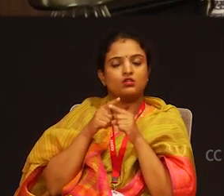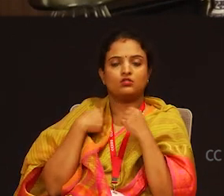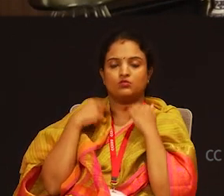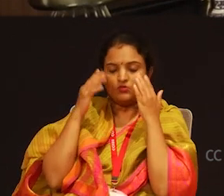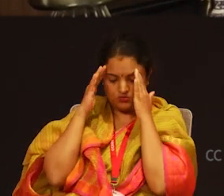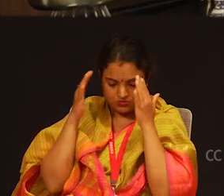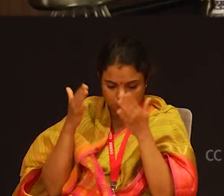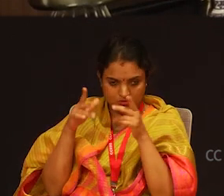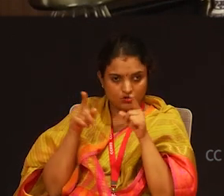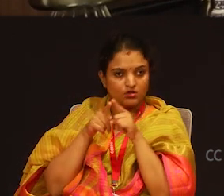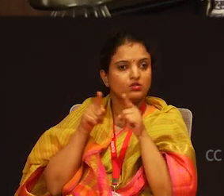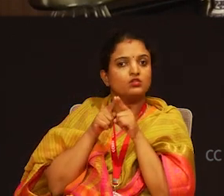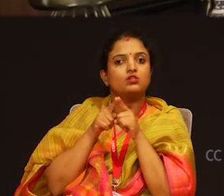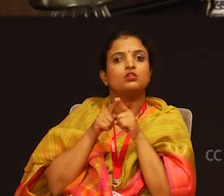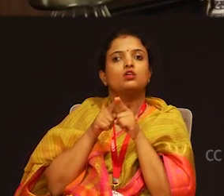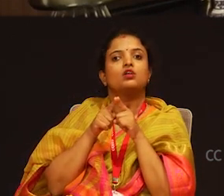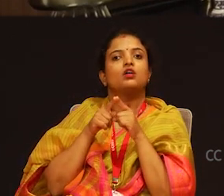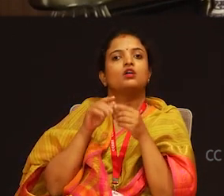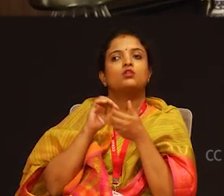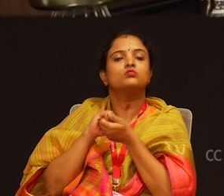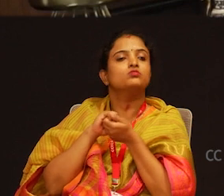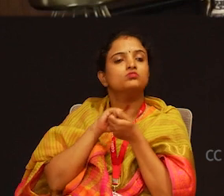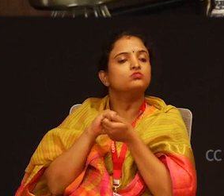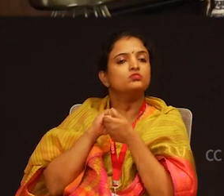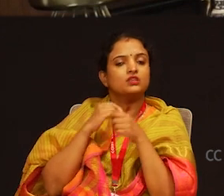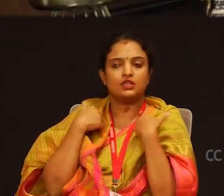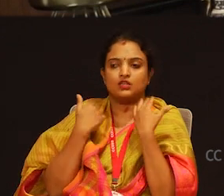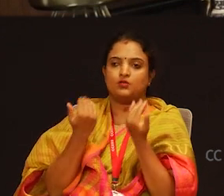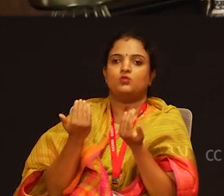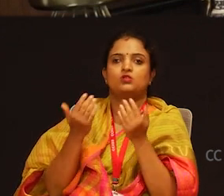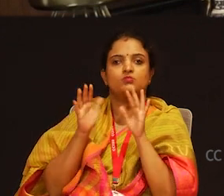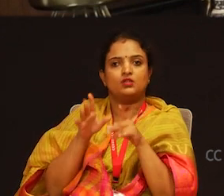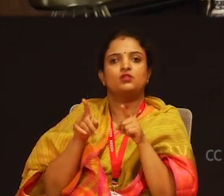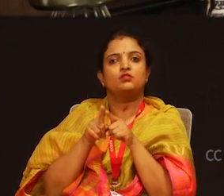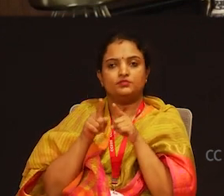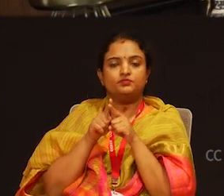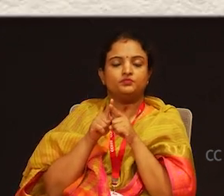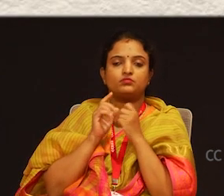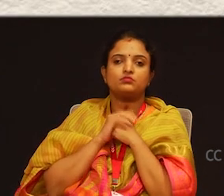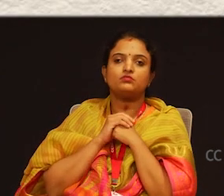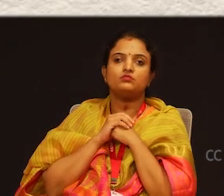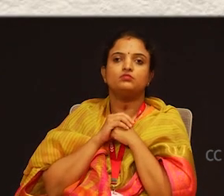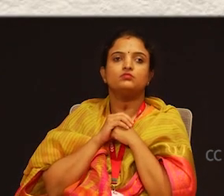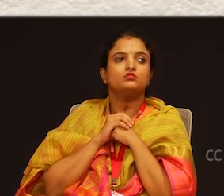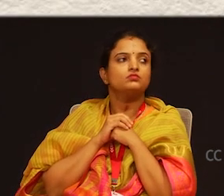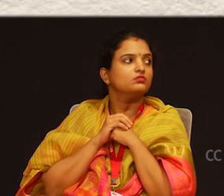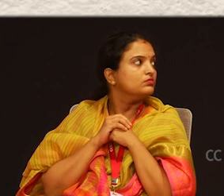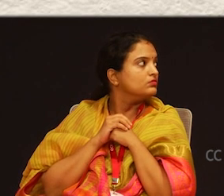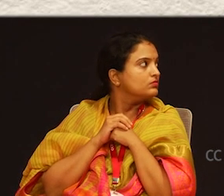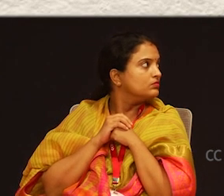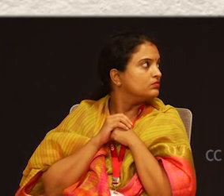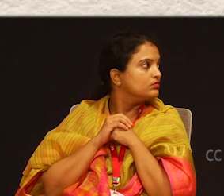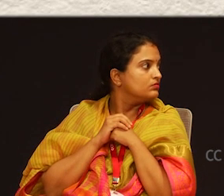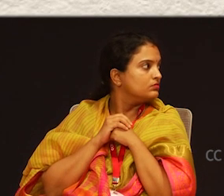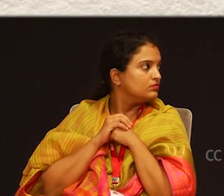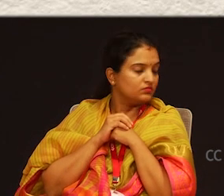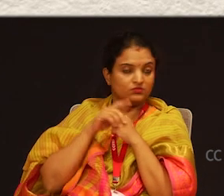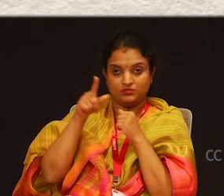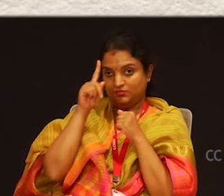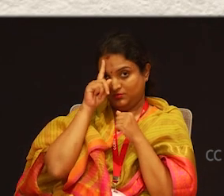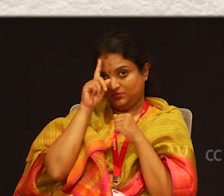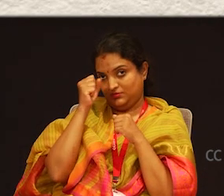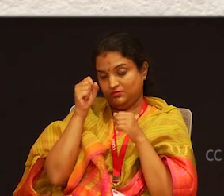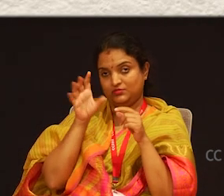only on knowing and identifying our capabilities and abilities. Mark your calendars for